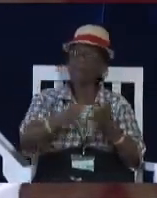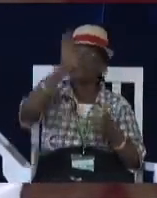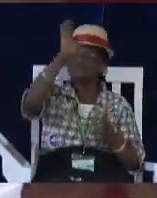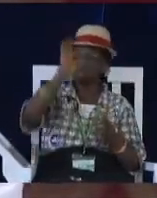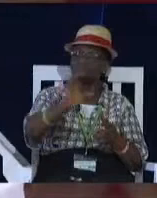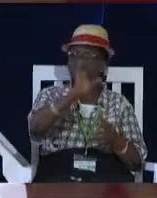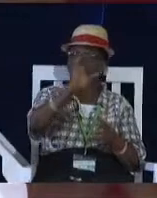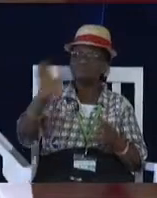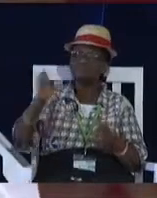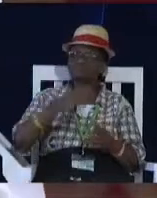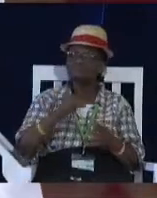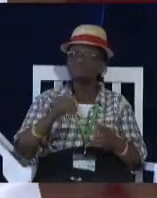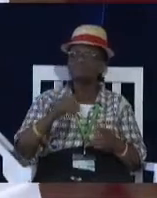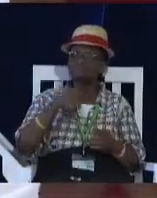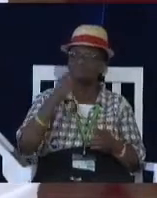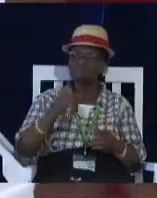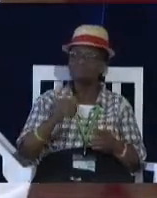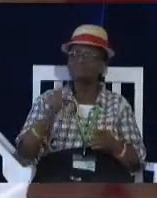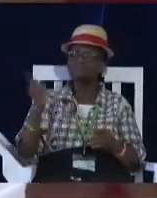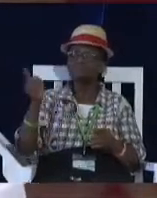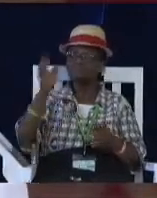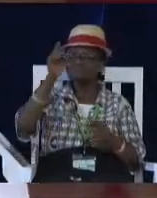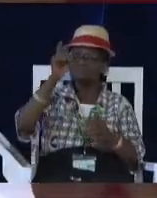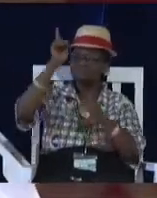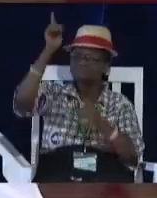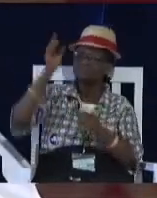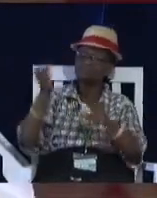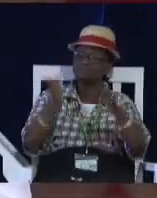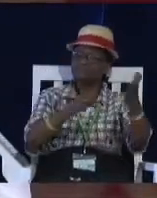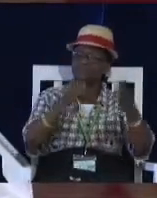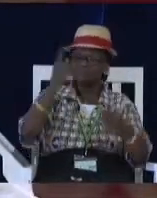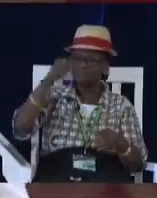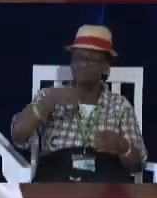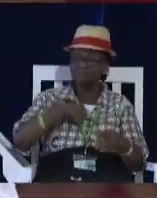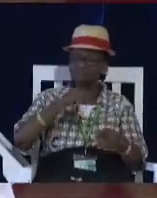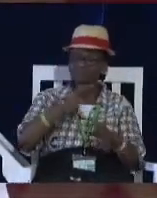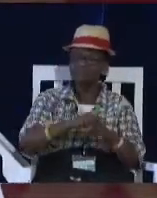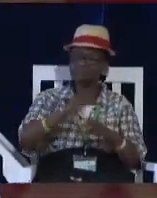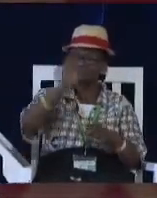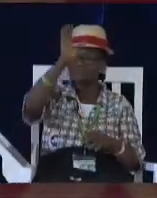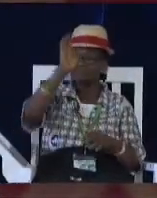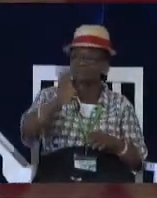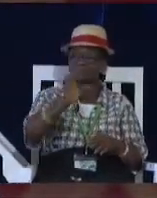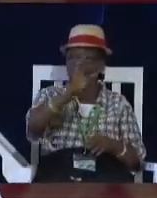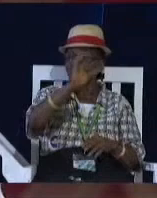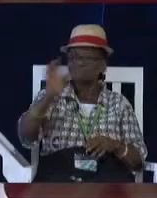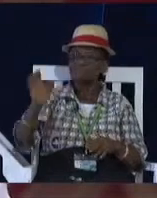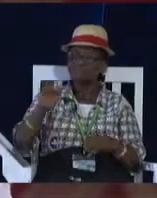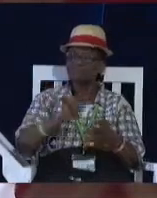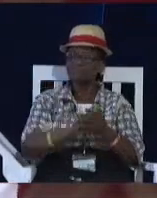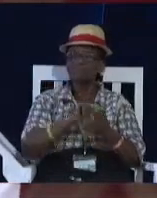you died for me on the cross, you shed your blood for me, that's why I am saved.